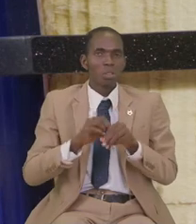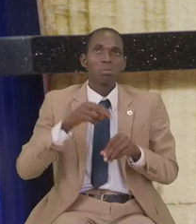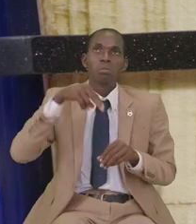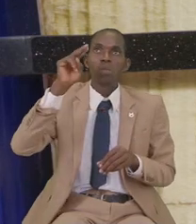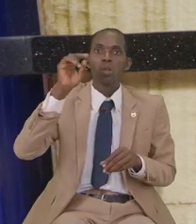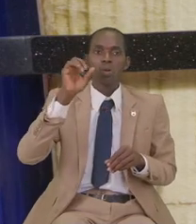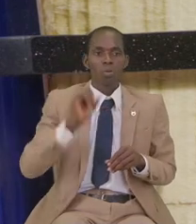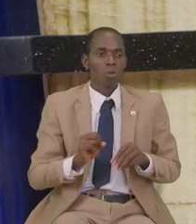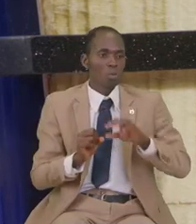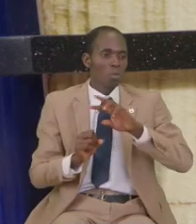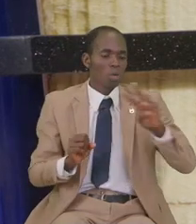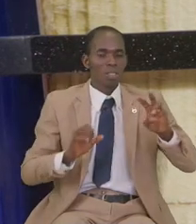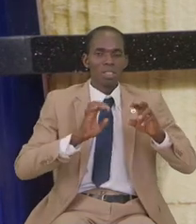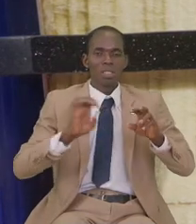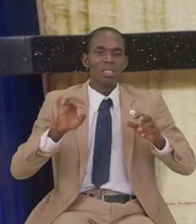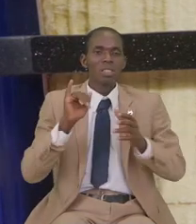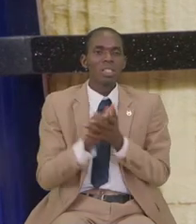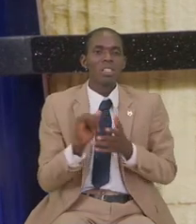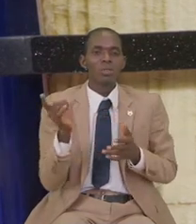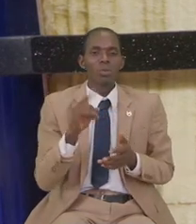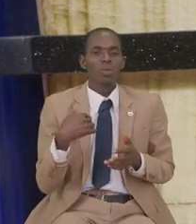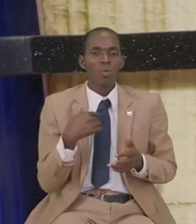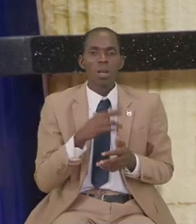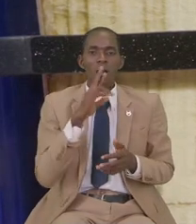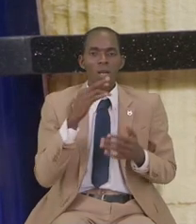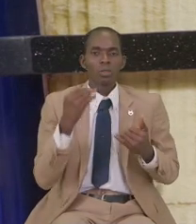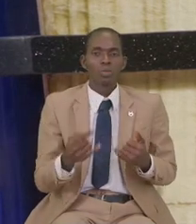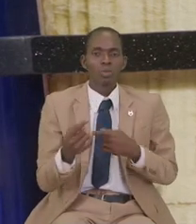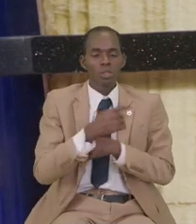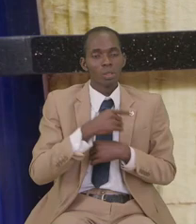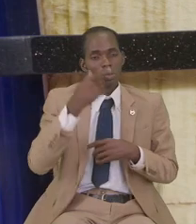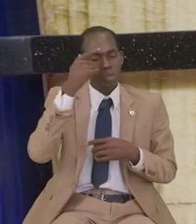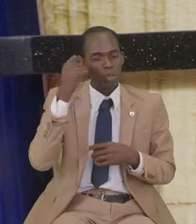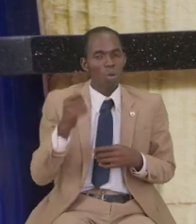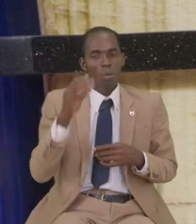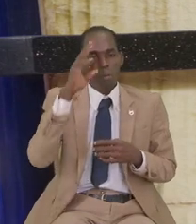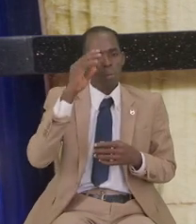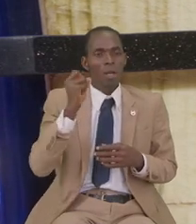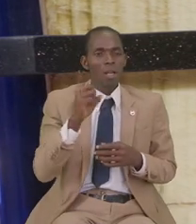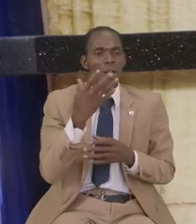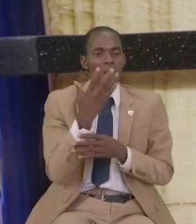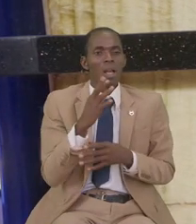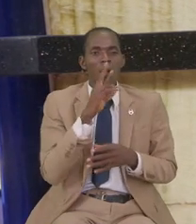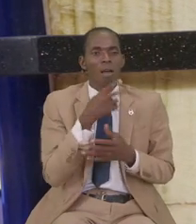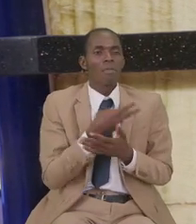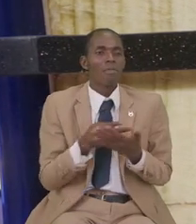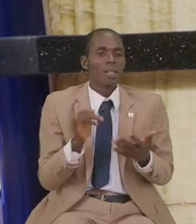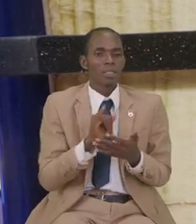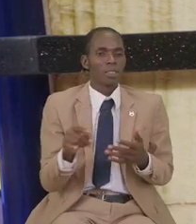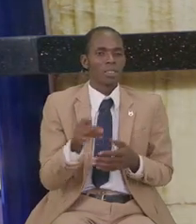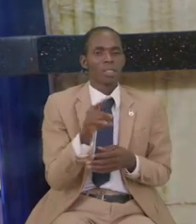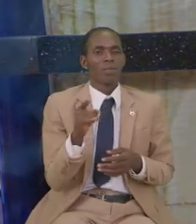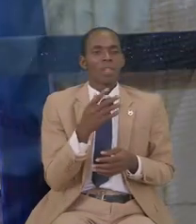North, anywhere. That's where we are today, because men's hearts are failing them for fear and